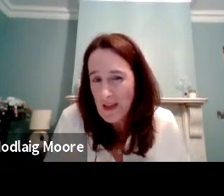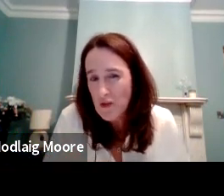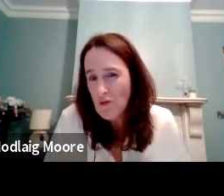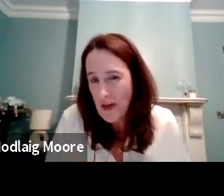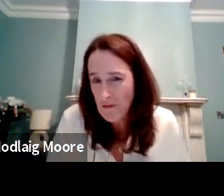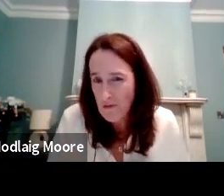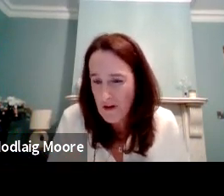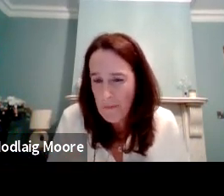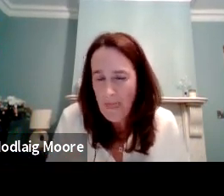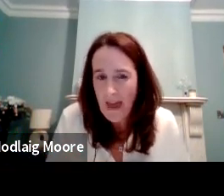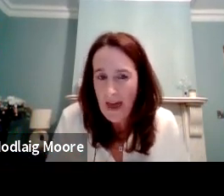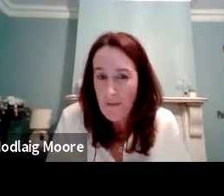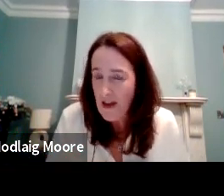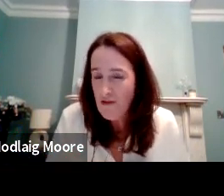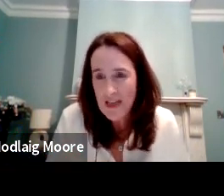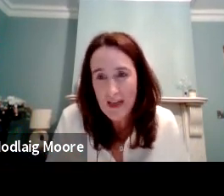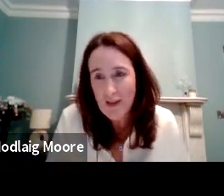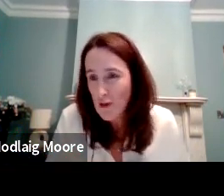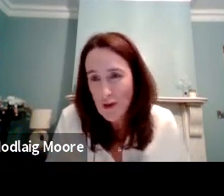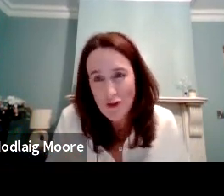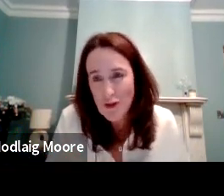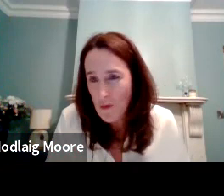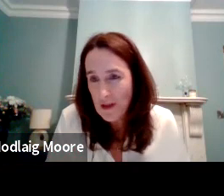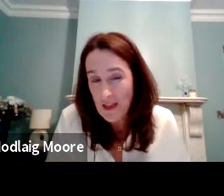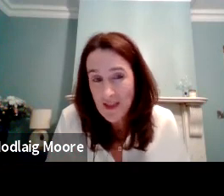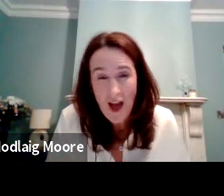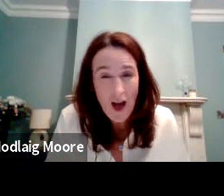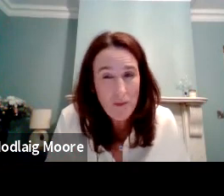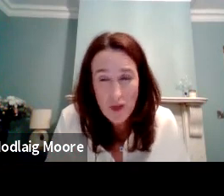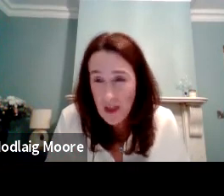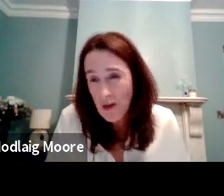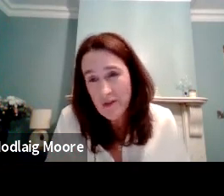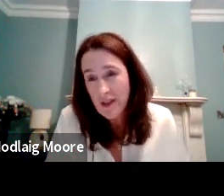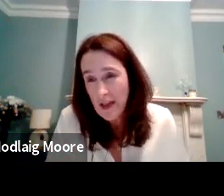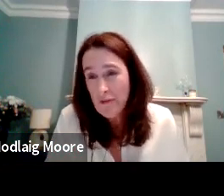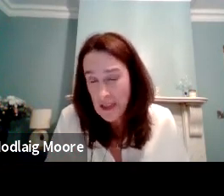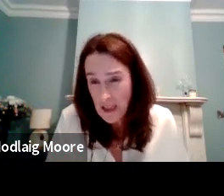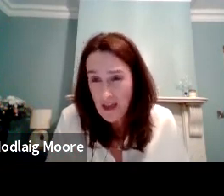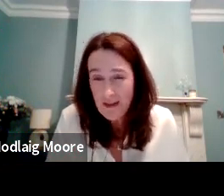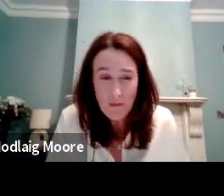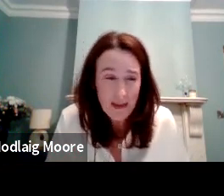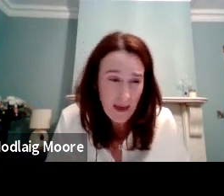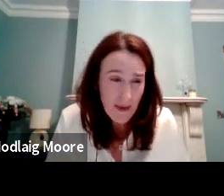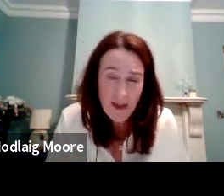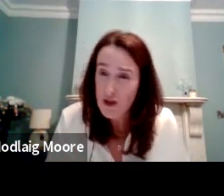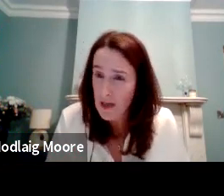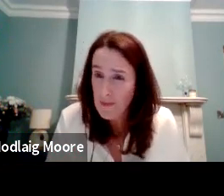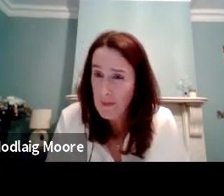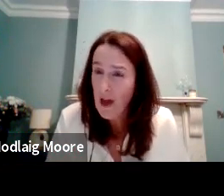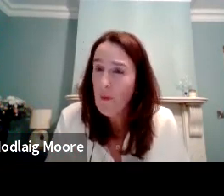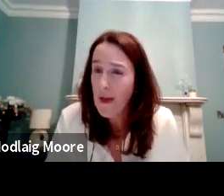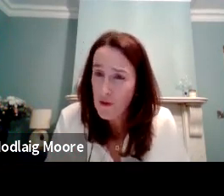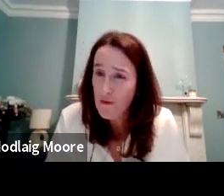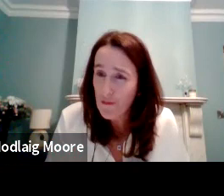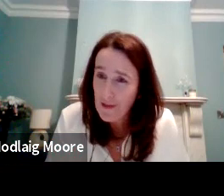three things you're grateful for every day, and they could be just small things. I'm really grateful that I have Helena that came in and just helped